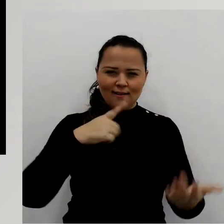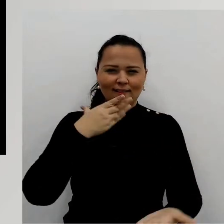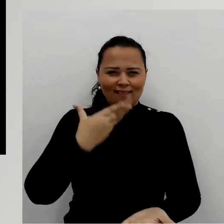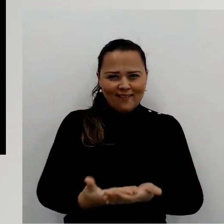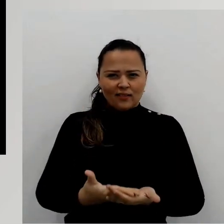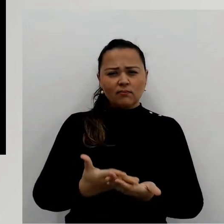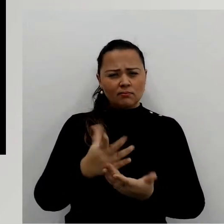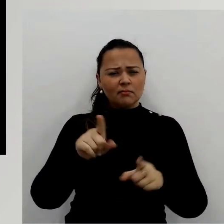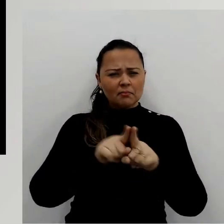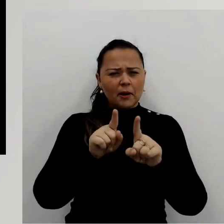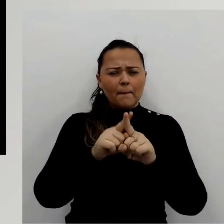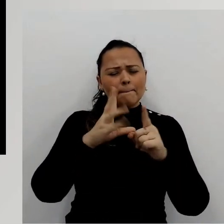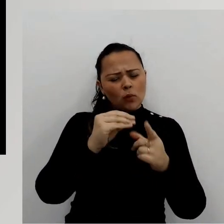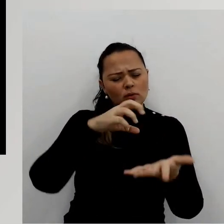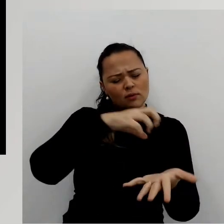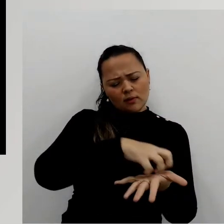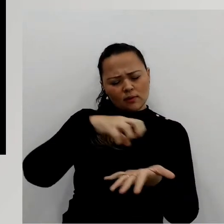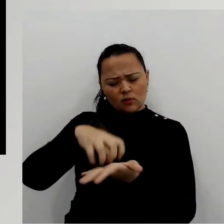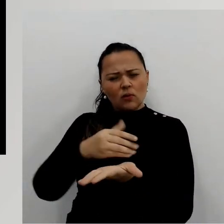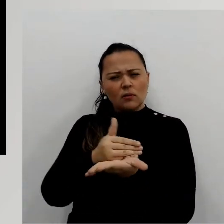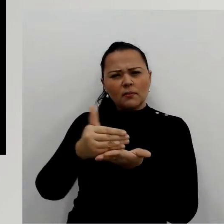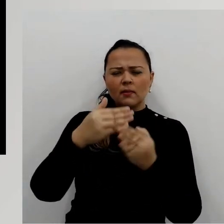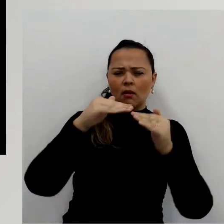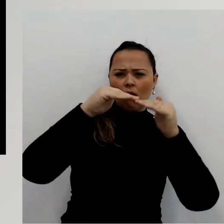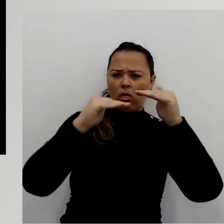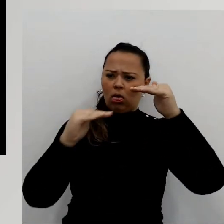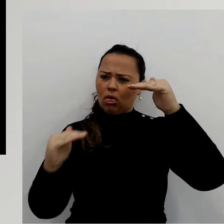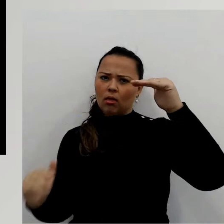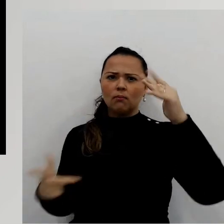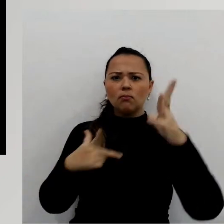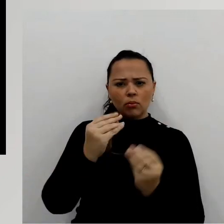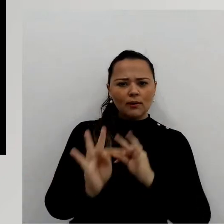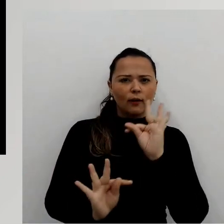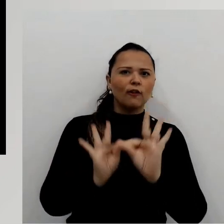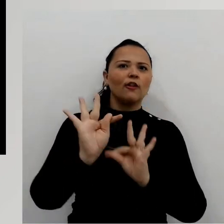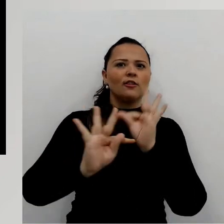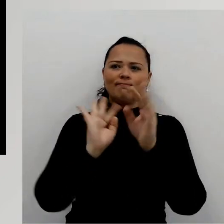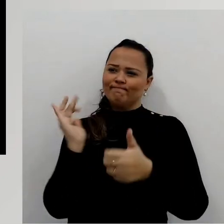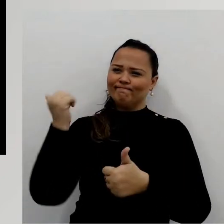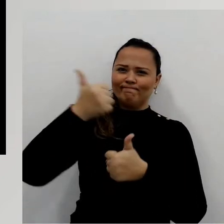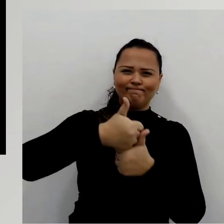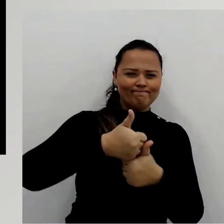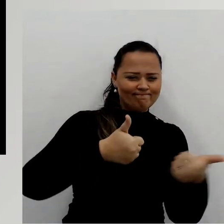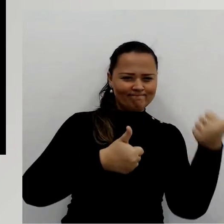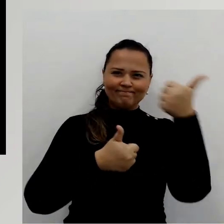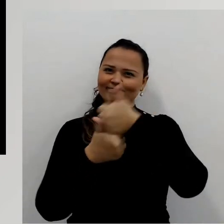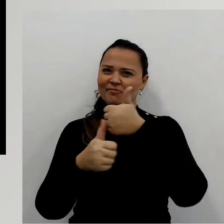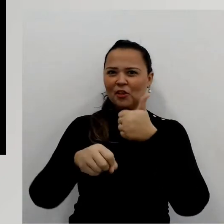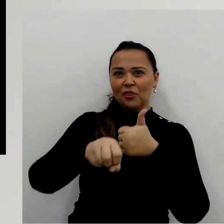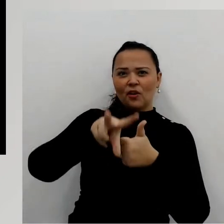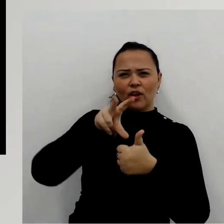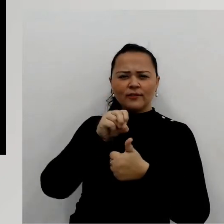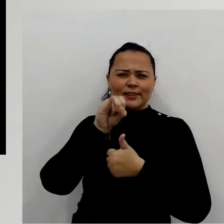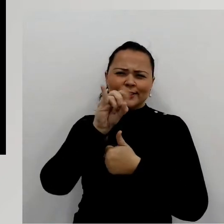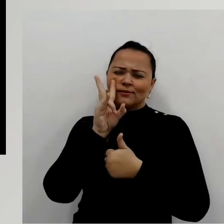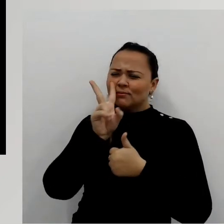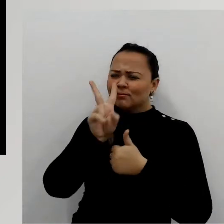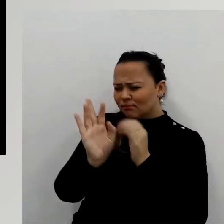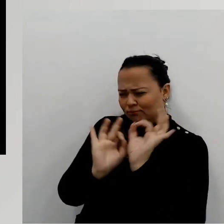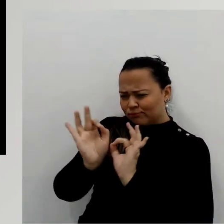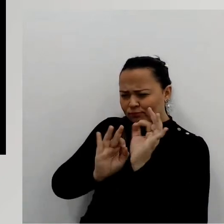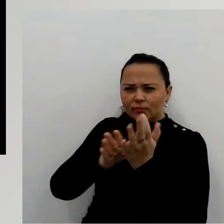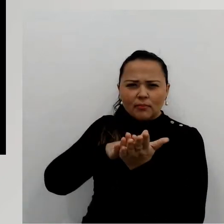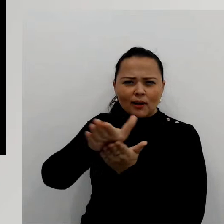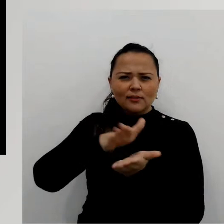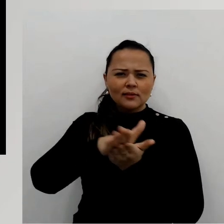DI technology has really never made it. If you look at the printing process, we have gone through